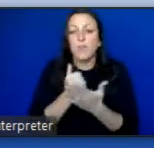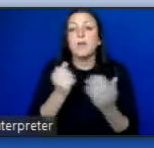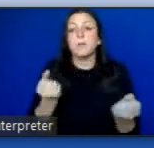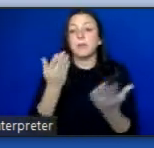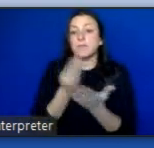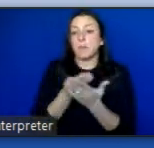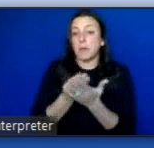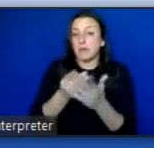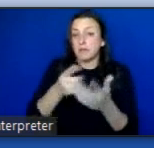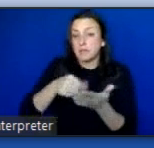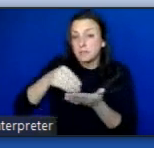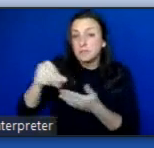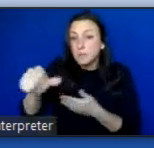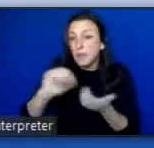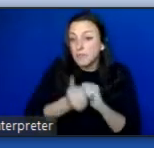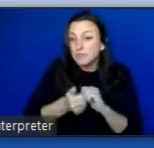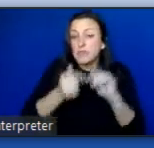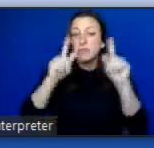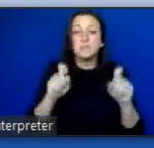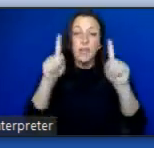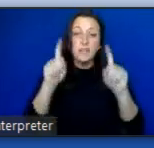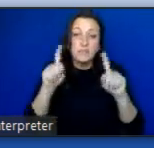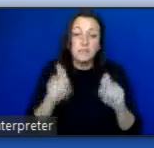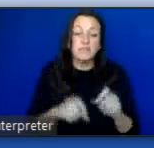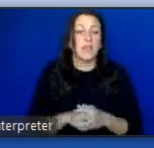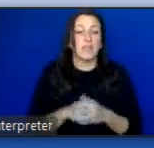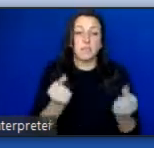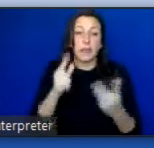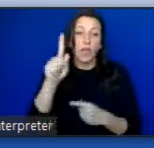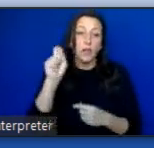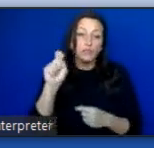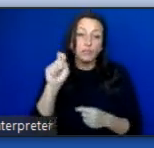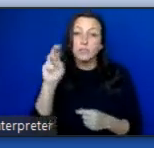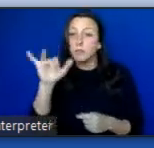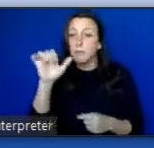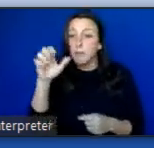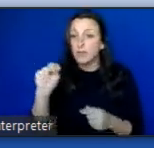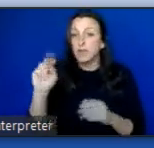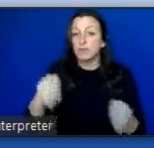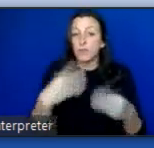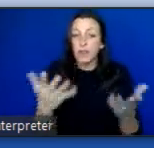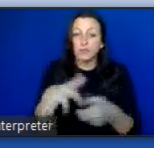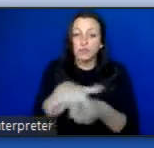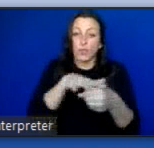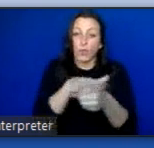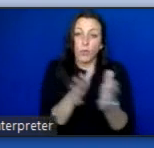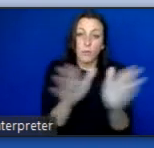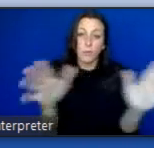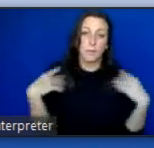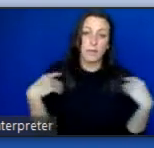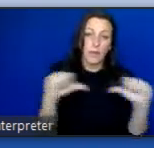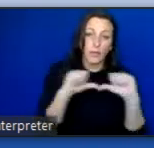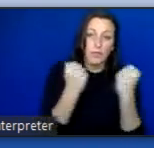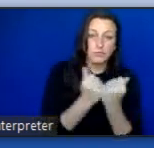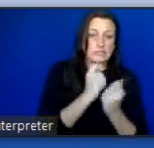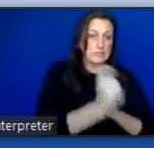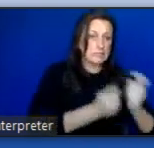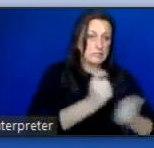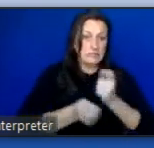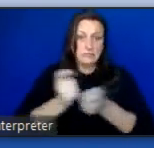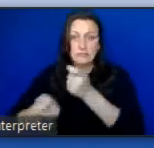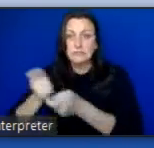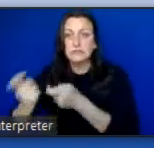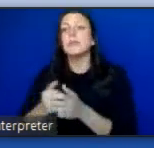on testing. Hundreds of millions of dollars have been provided to local public health agencies, and we've